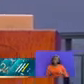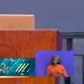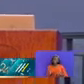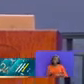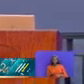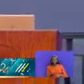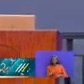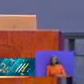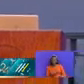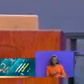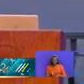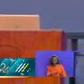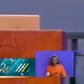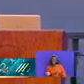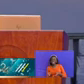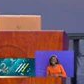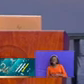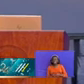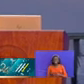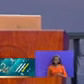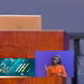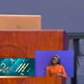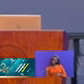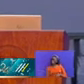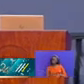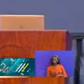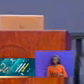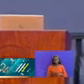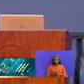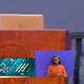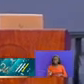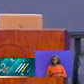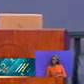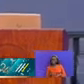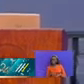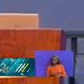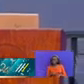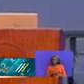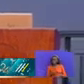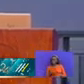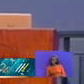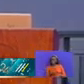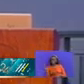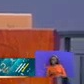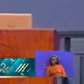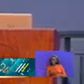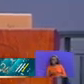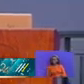there a song there 15 minutes of preaching we say hi to each other and go second